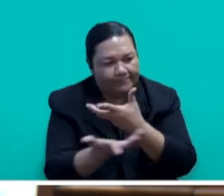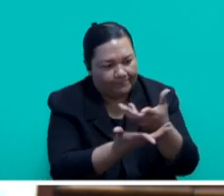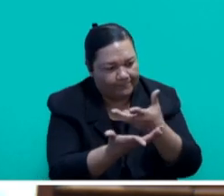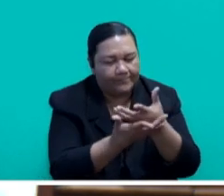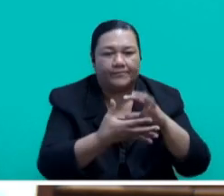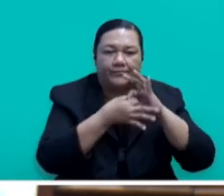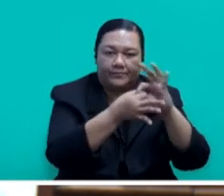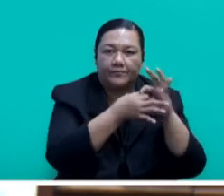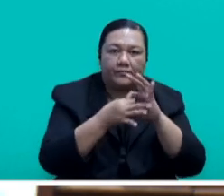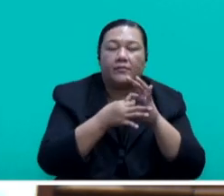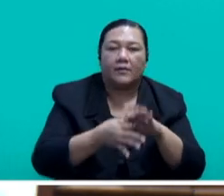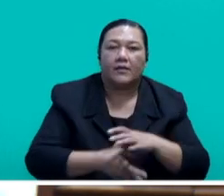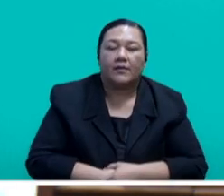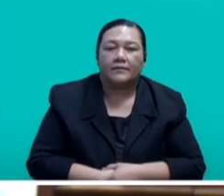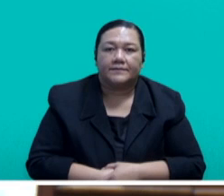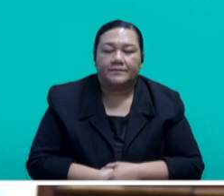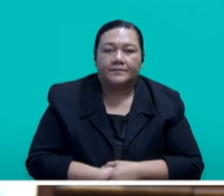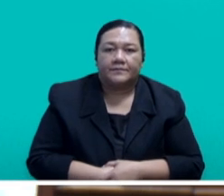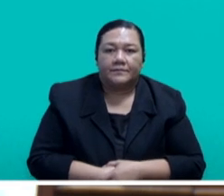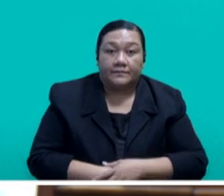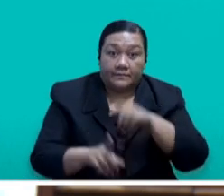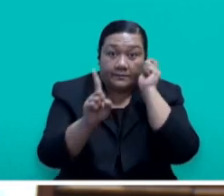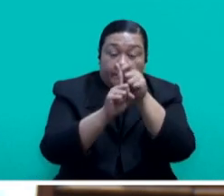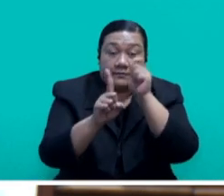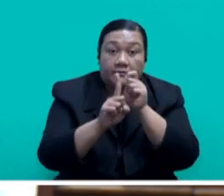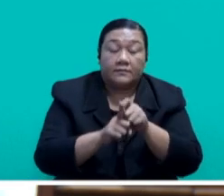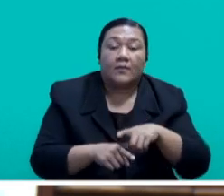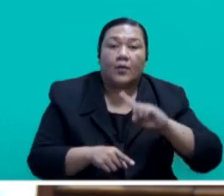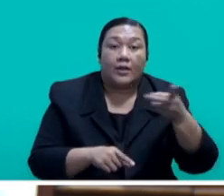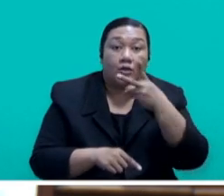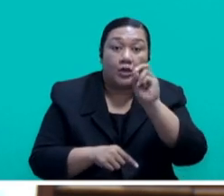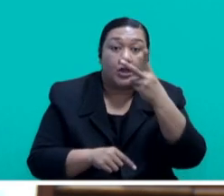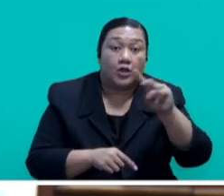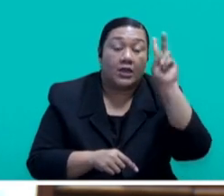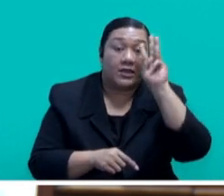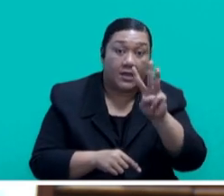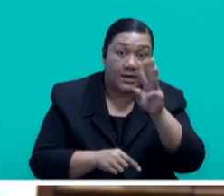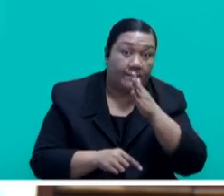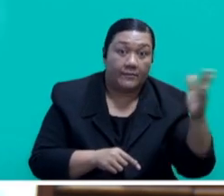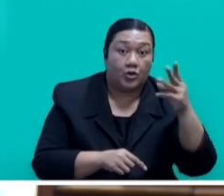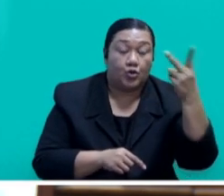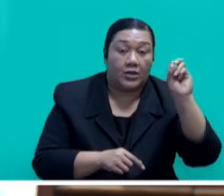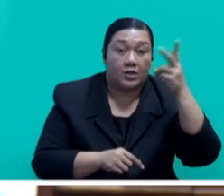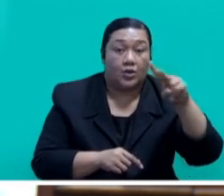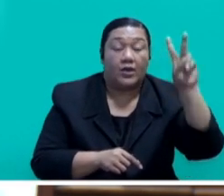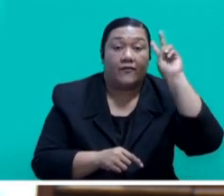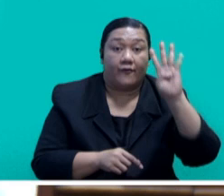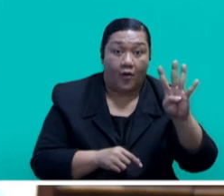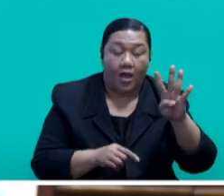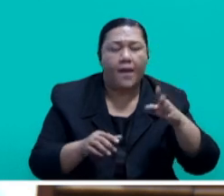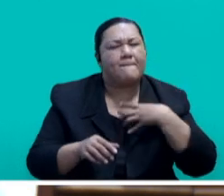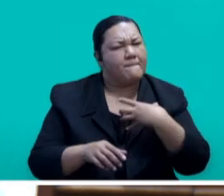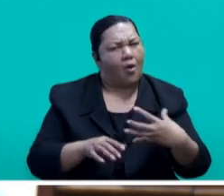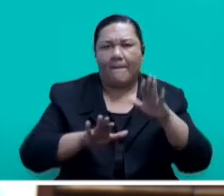The target sectors, Mr. Speaker, sir, the 2023-24 budget is more balanced and